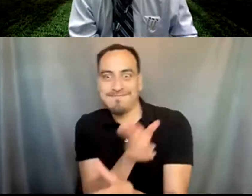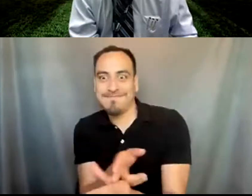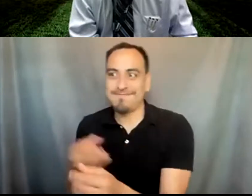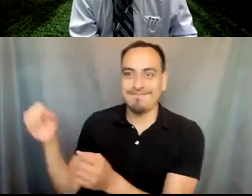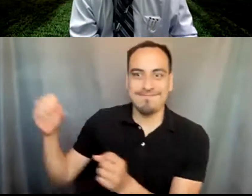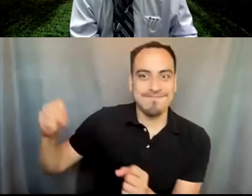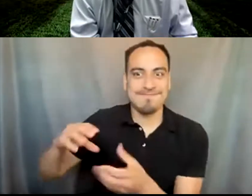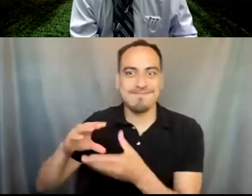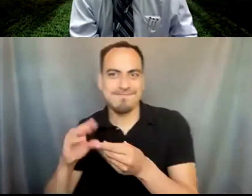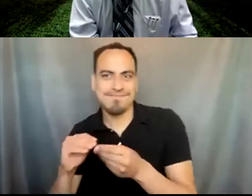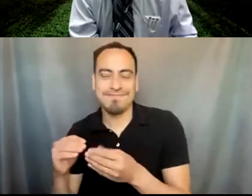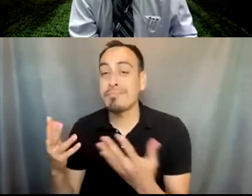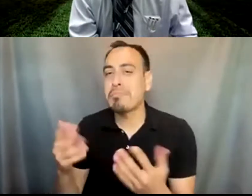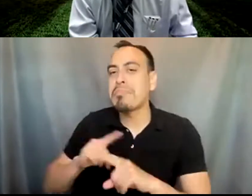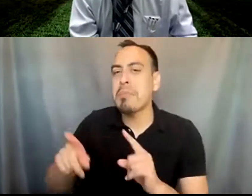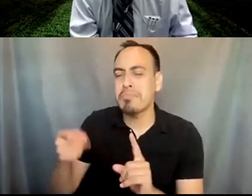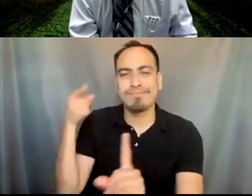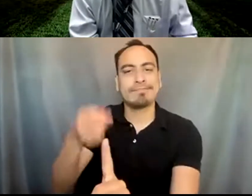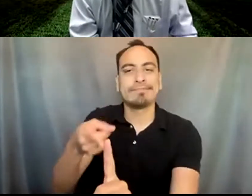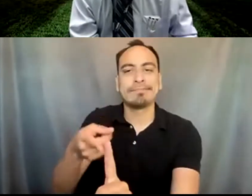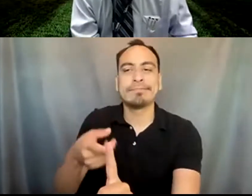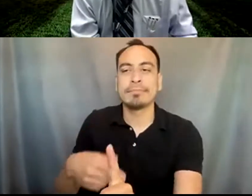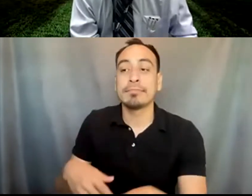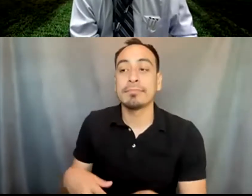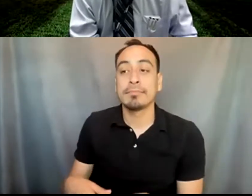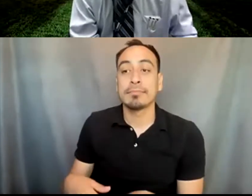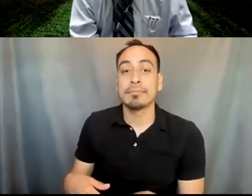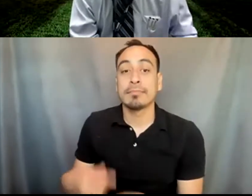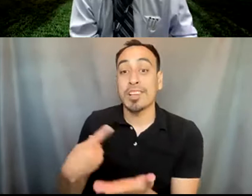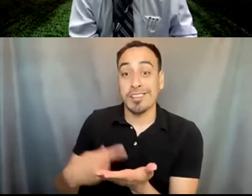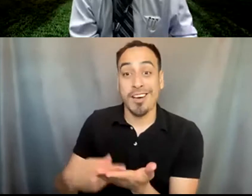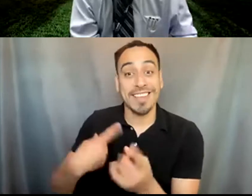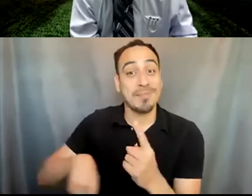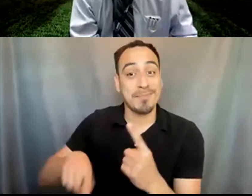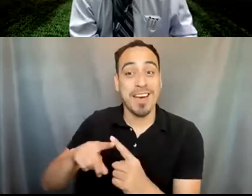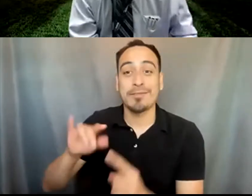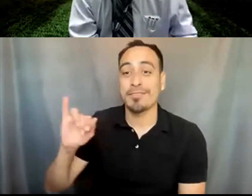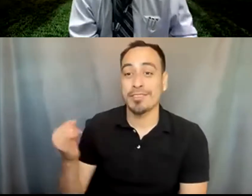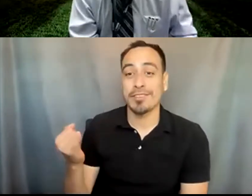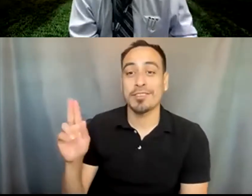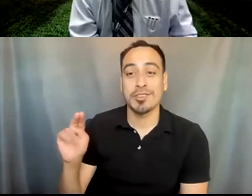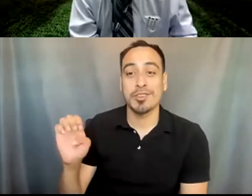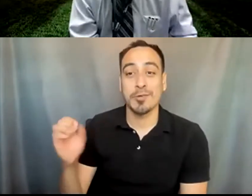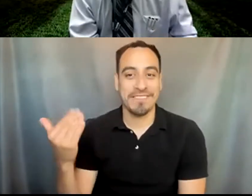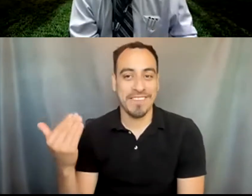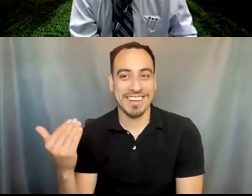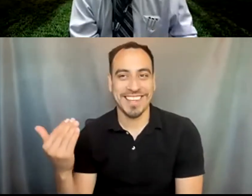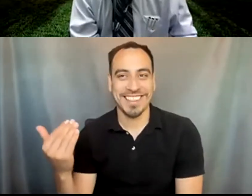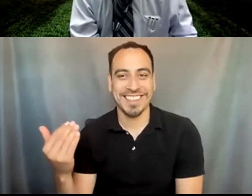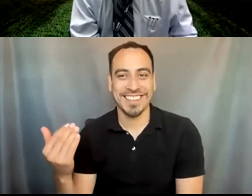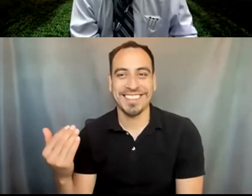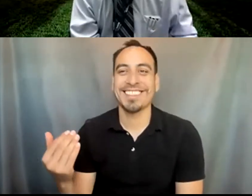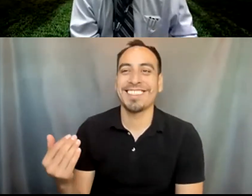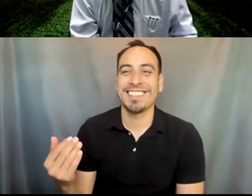To talking about the change in come June 15th. Folks are wondering, Karen